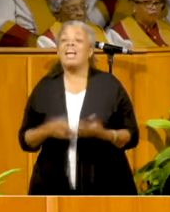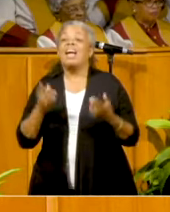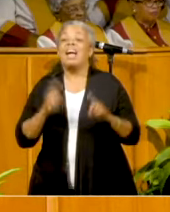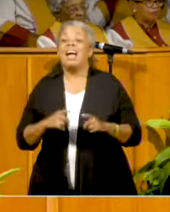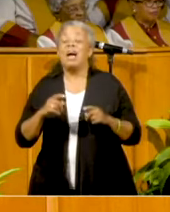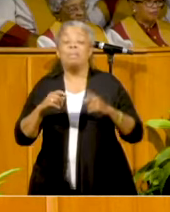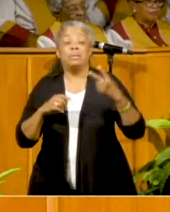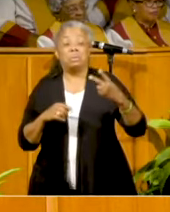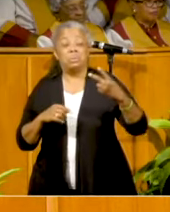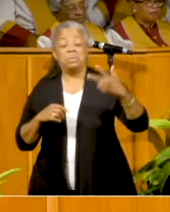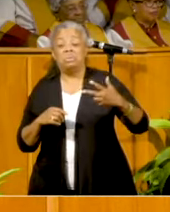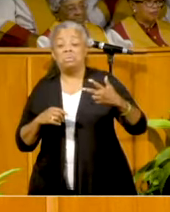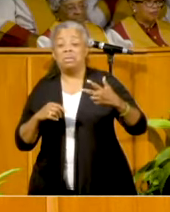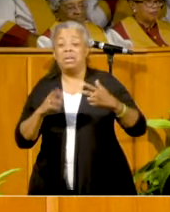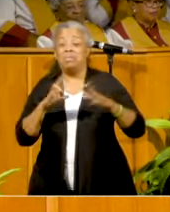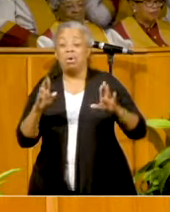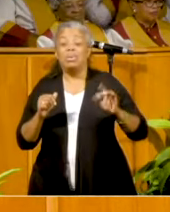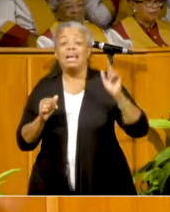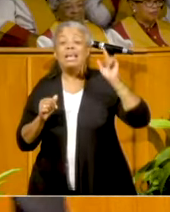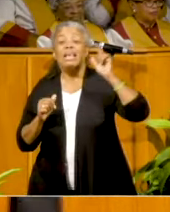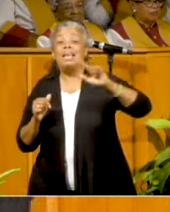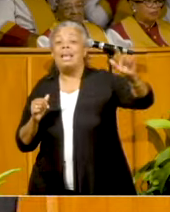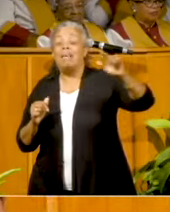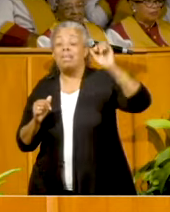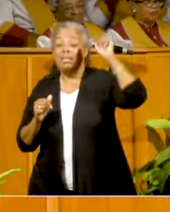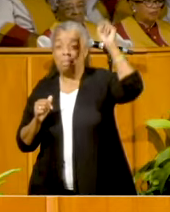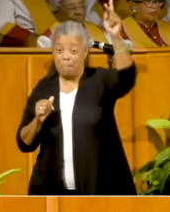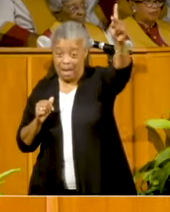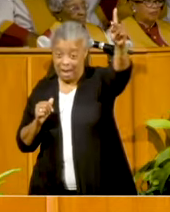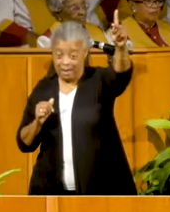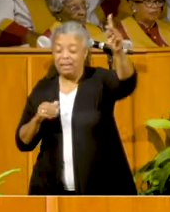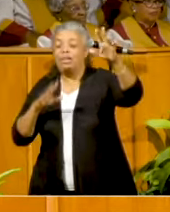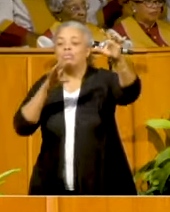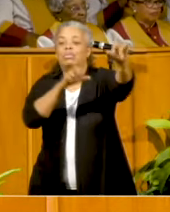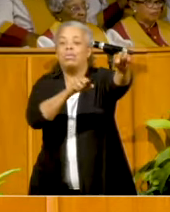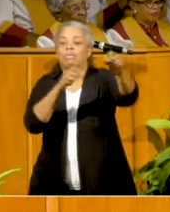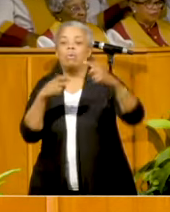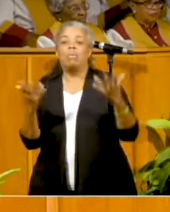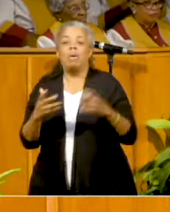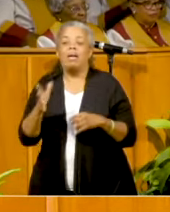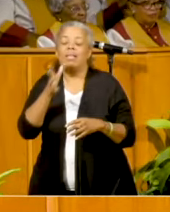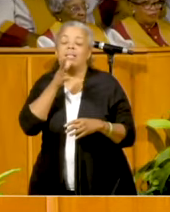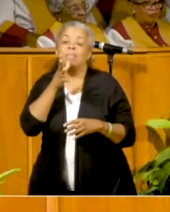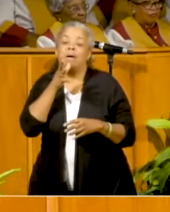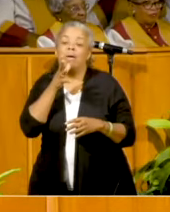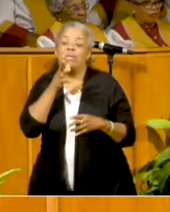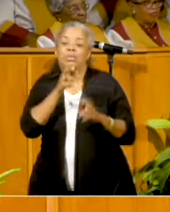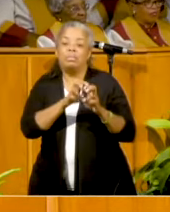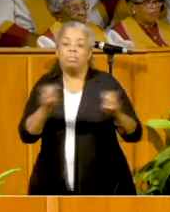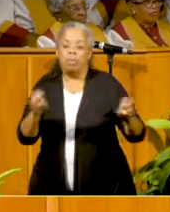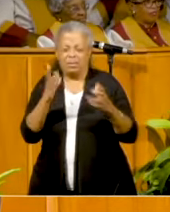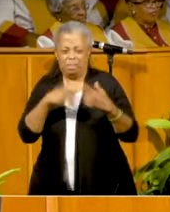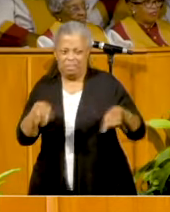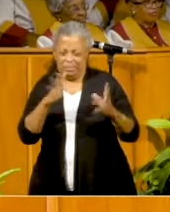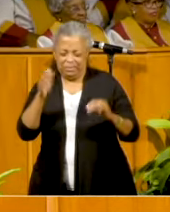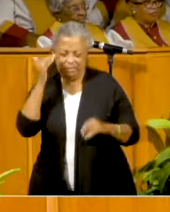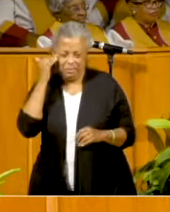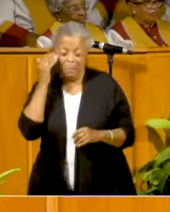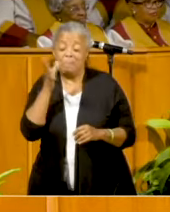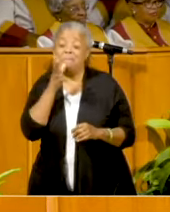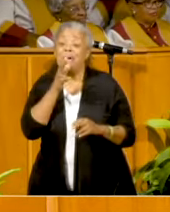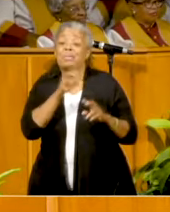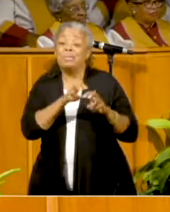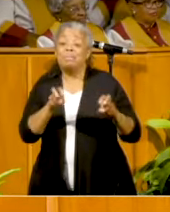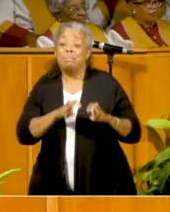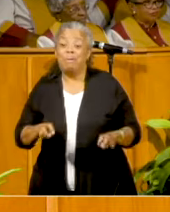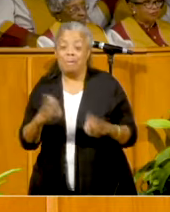2 to 3 rows on the left-hand side in the back, you couldn't just sit there. That was reserved for the mother's board. Some of y'all don't know what the mother's board is. That's